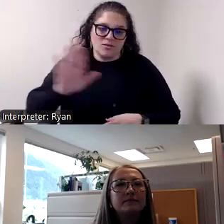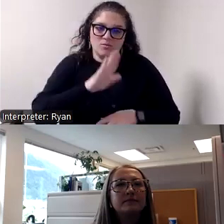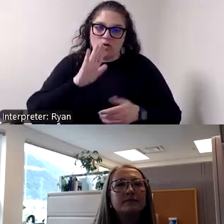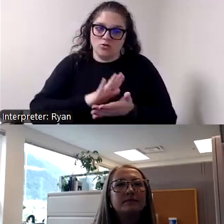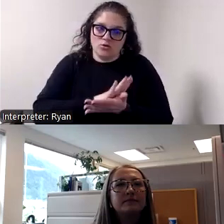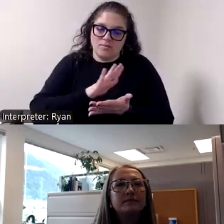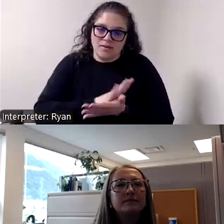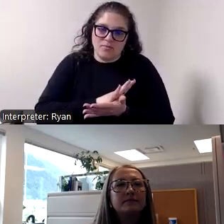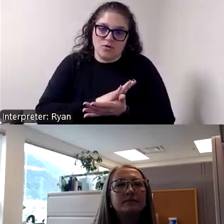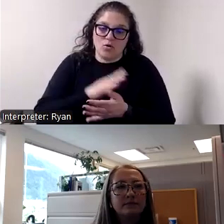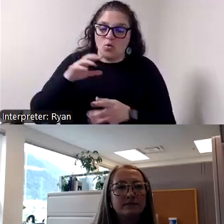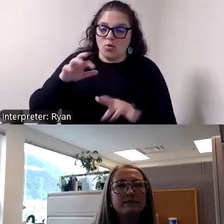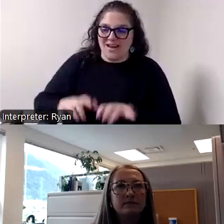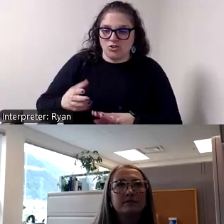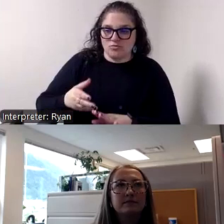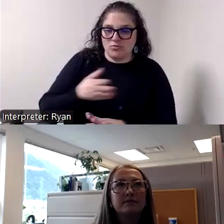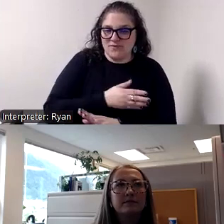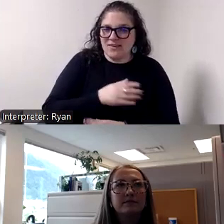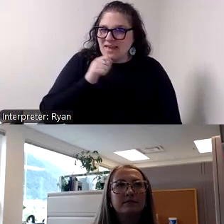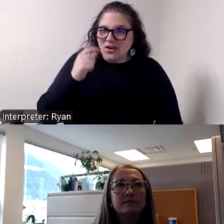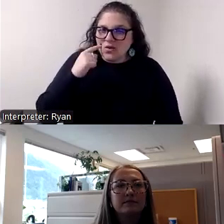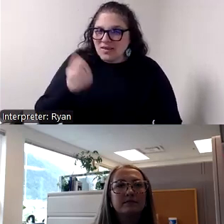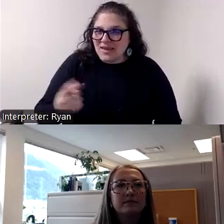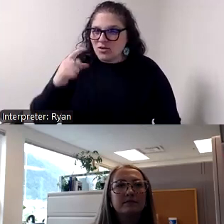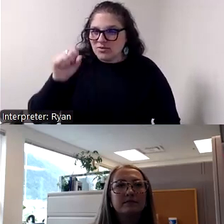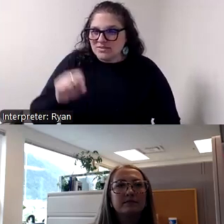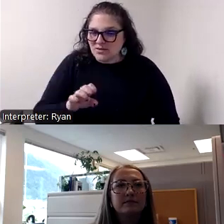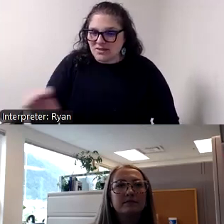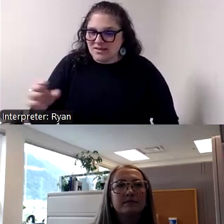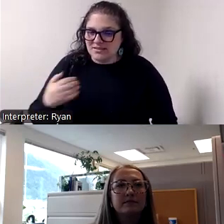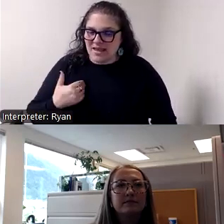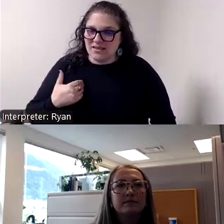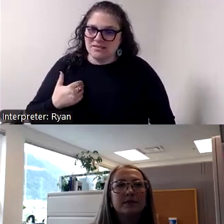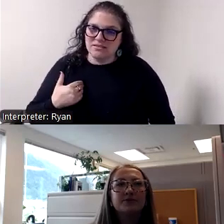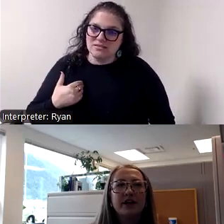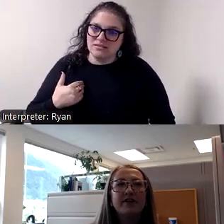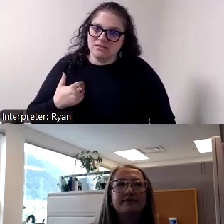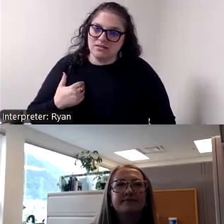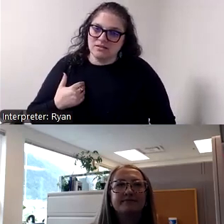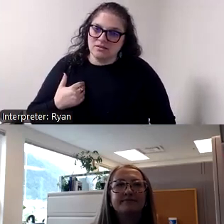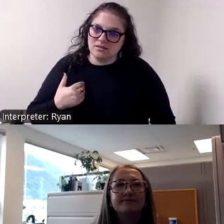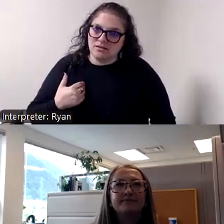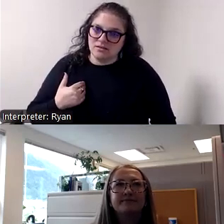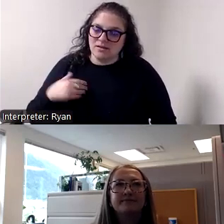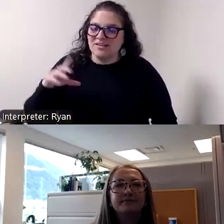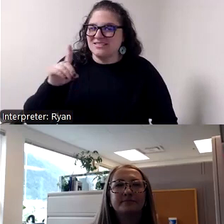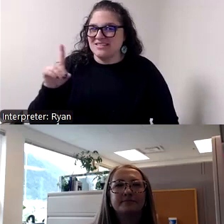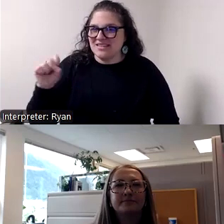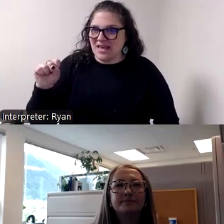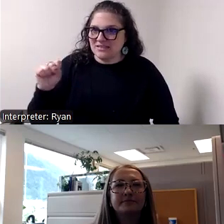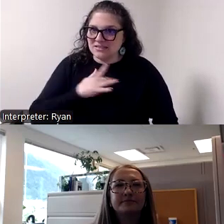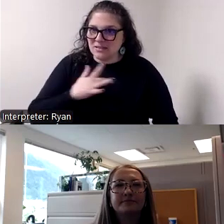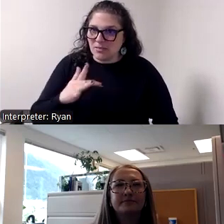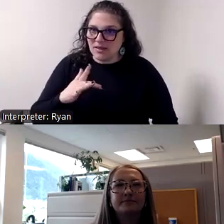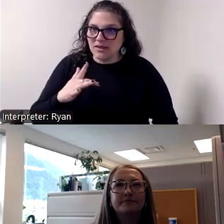or entered previously. So I don't think anyone in Southeast has that. It's predominantly like Sarah mentioned DDS, and I